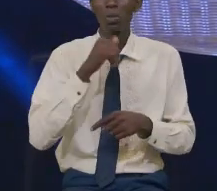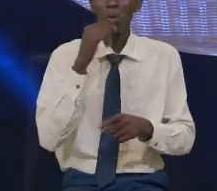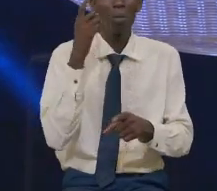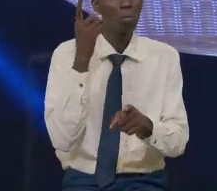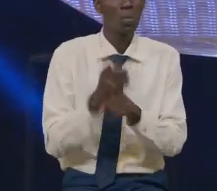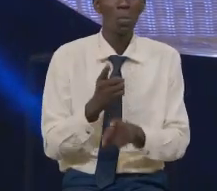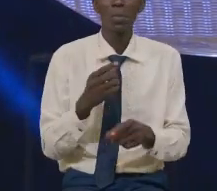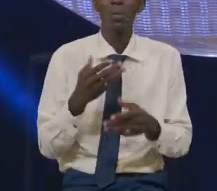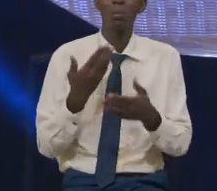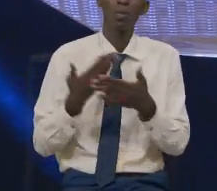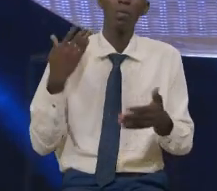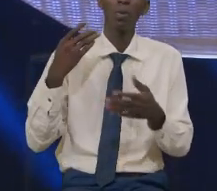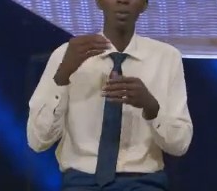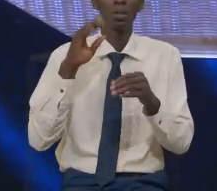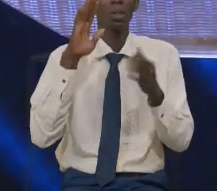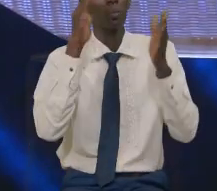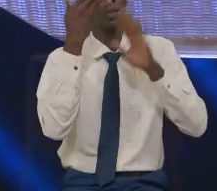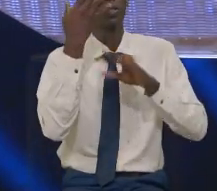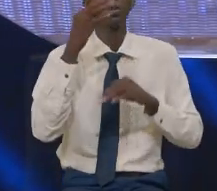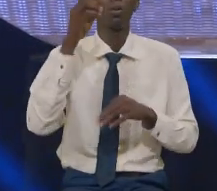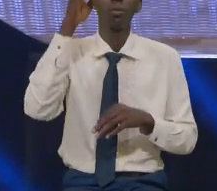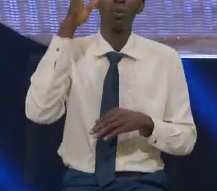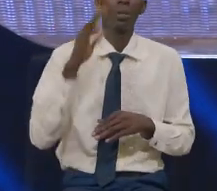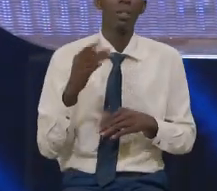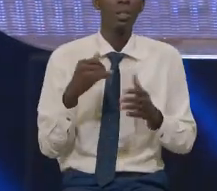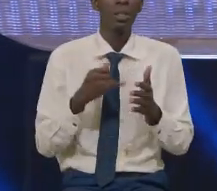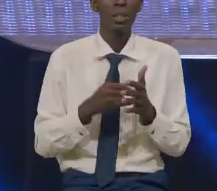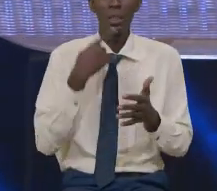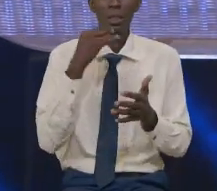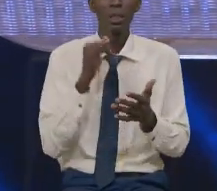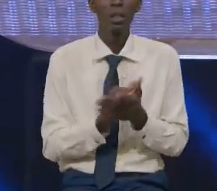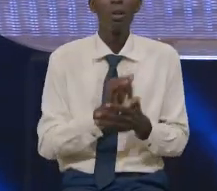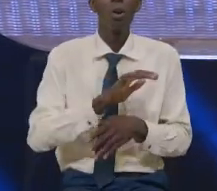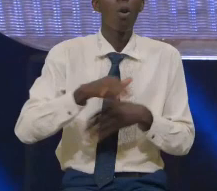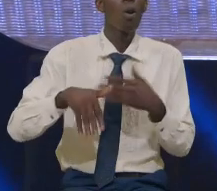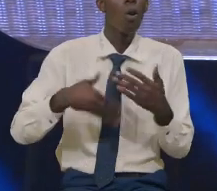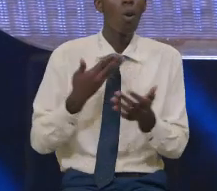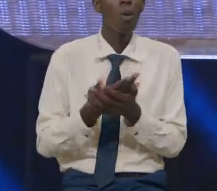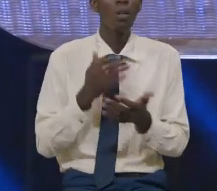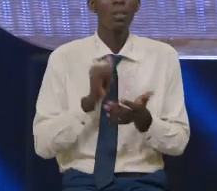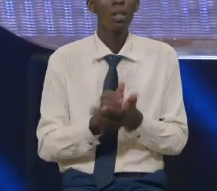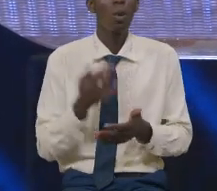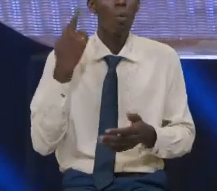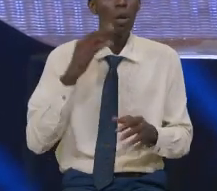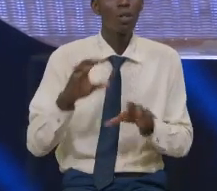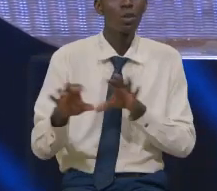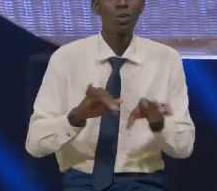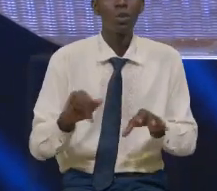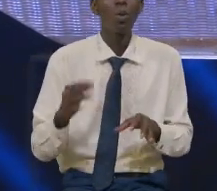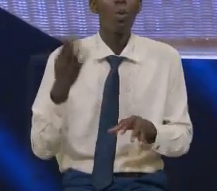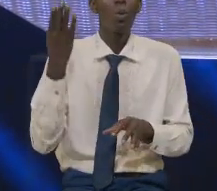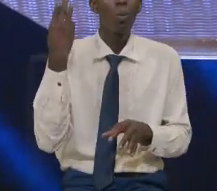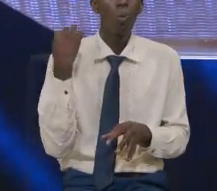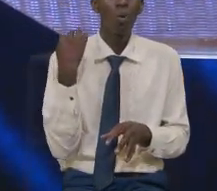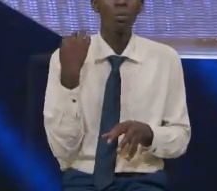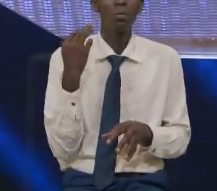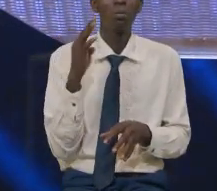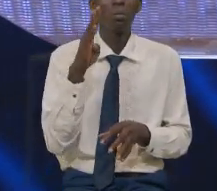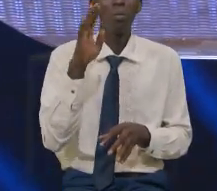the presence of God. It said that all that they were doing, it was by